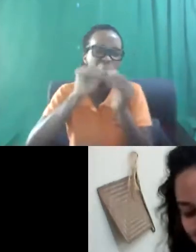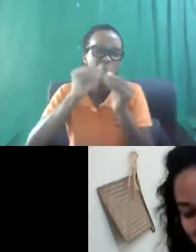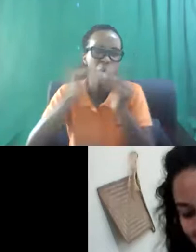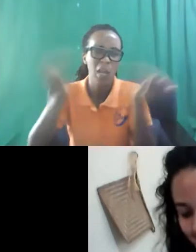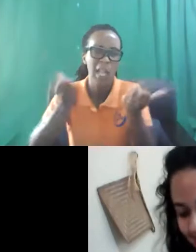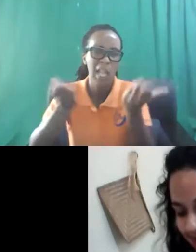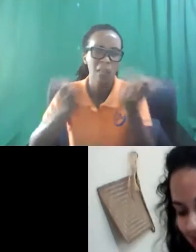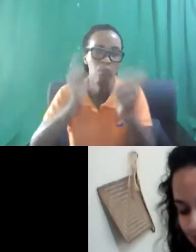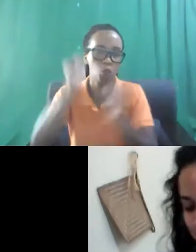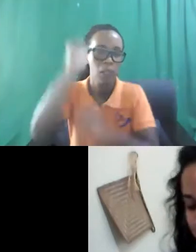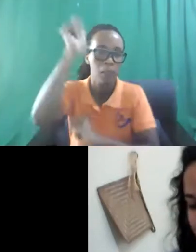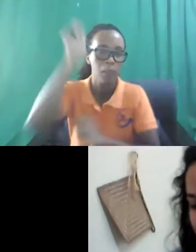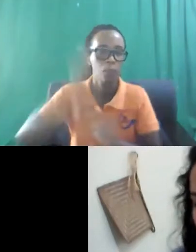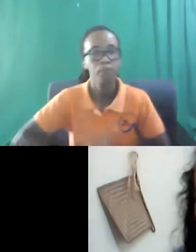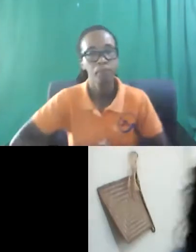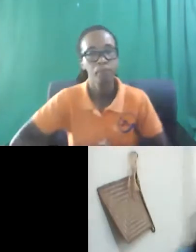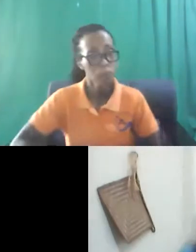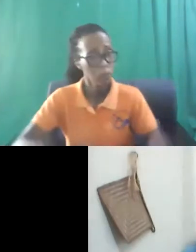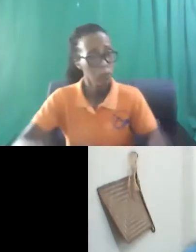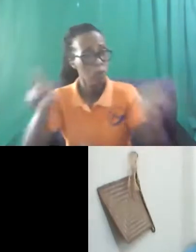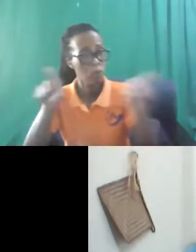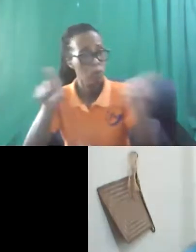well.